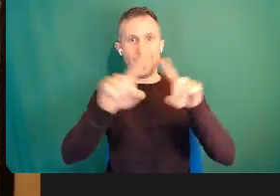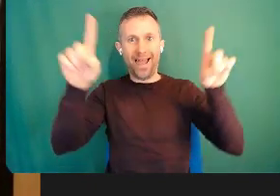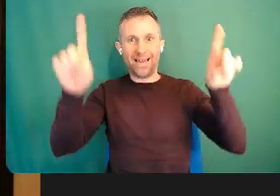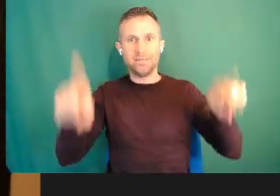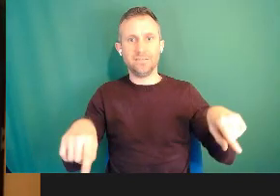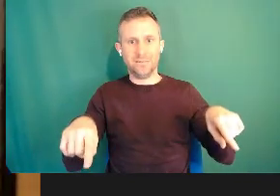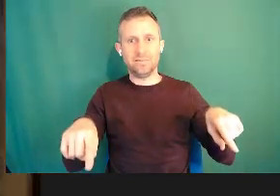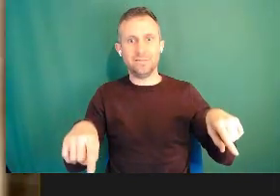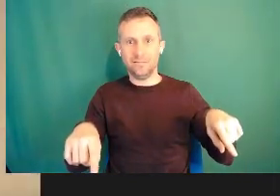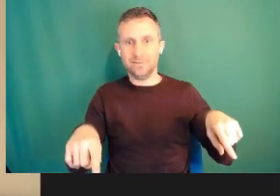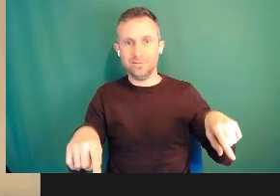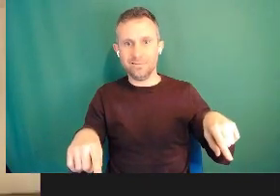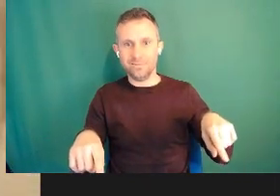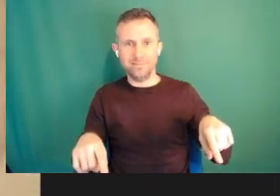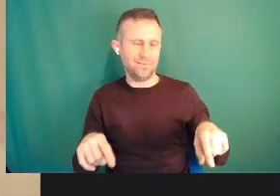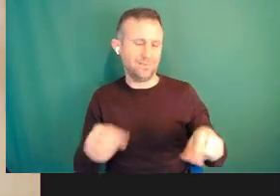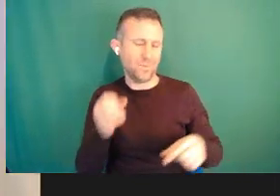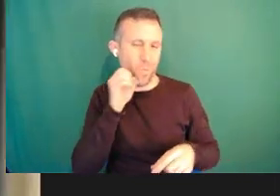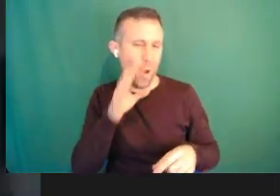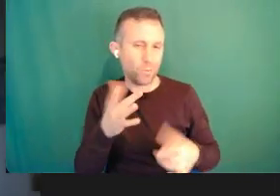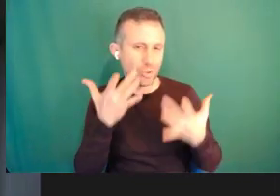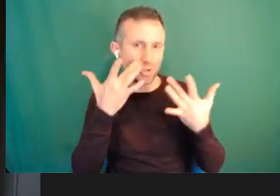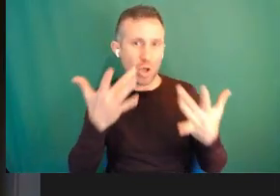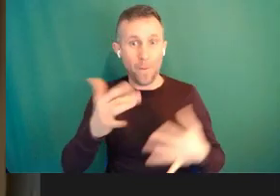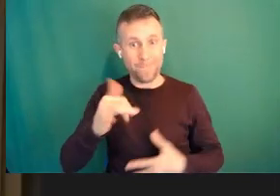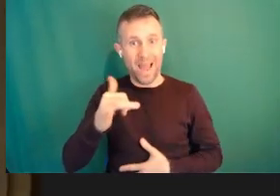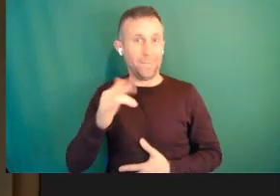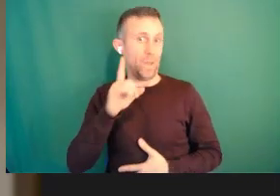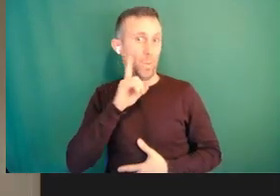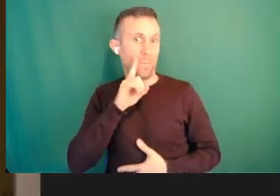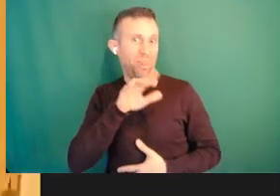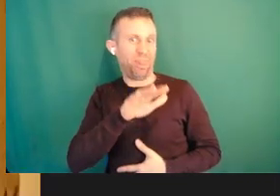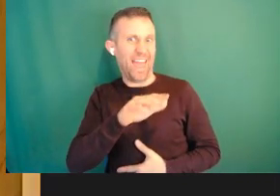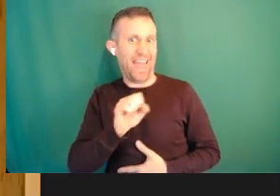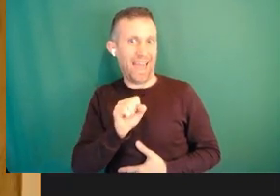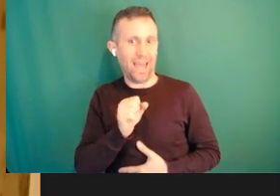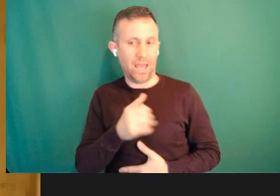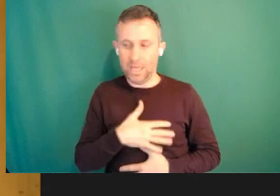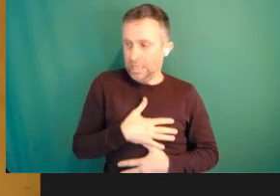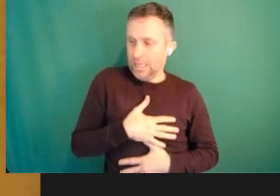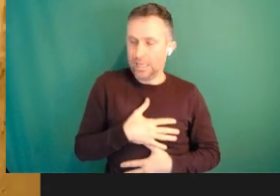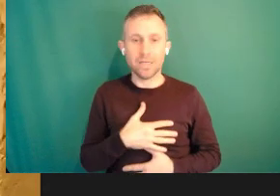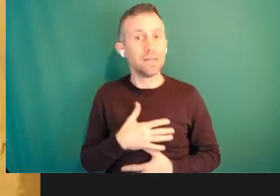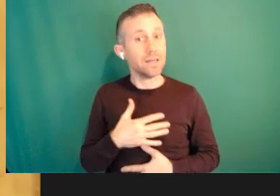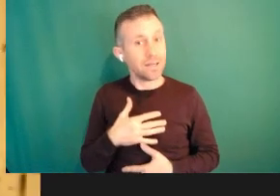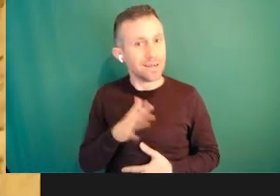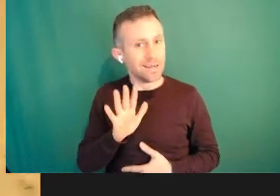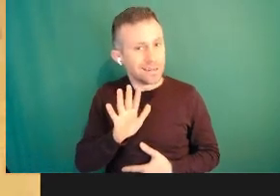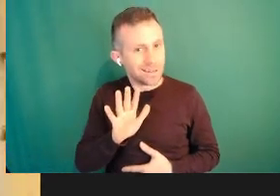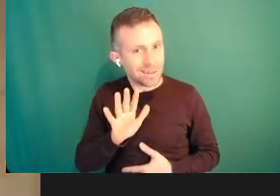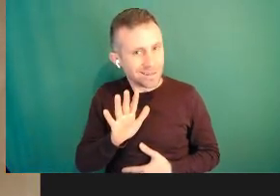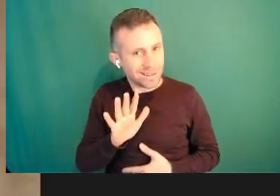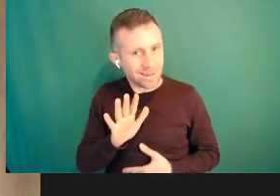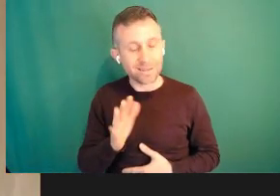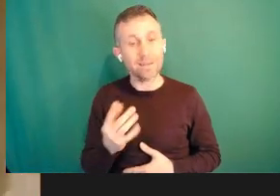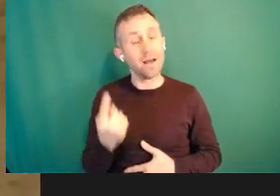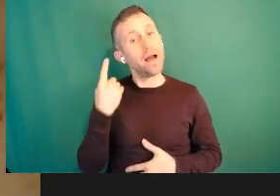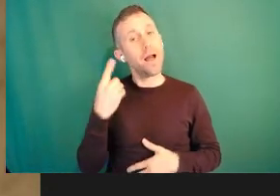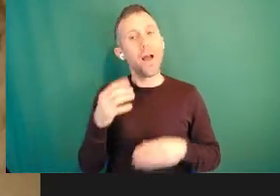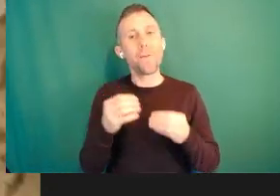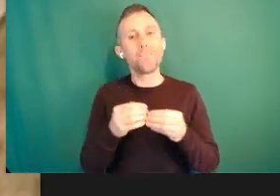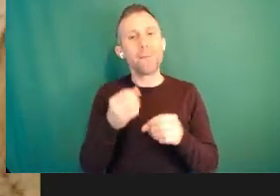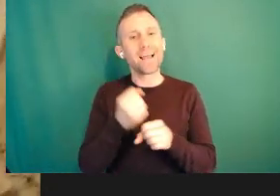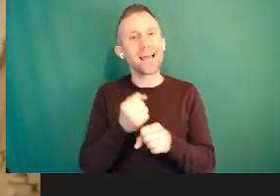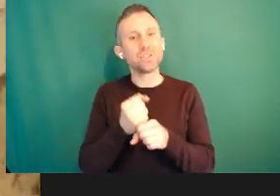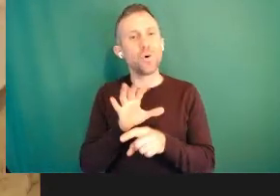house. And so this was servants' quarters, actually, when Bamburgh inherited it. It had been put in the 60s.